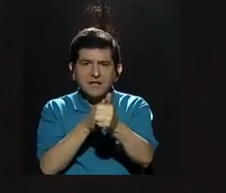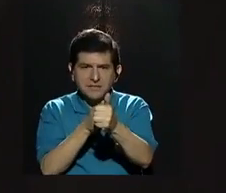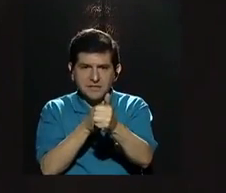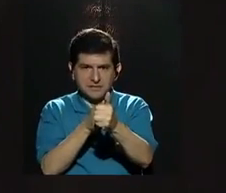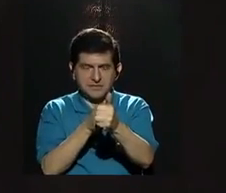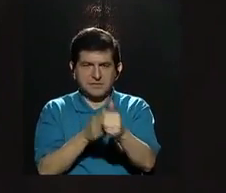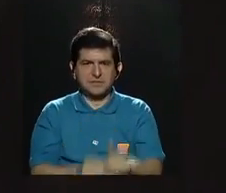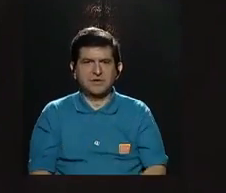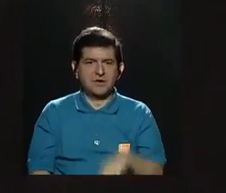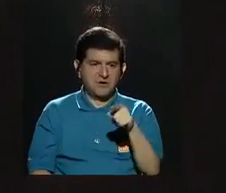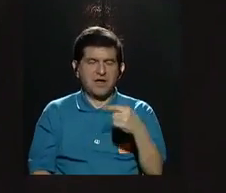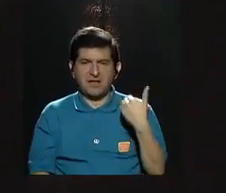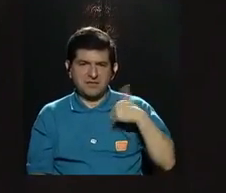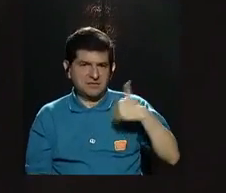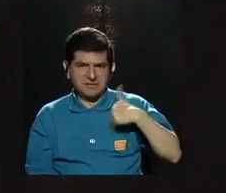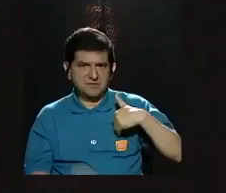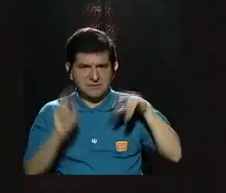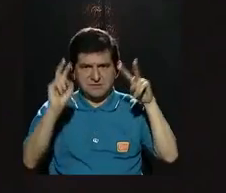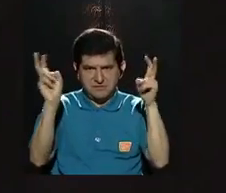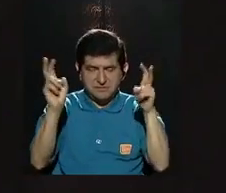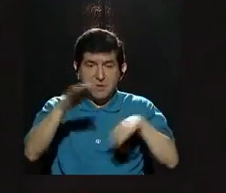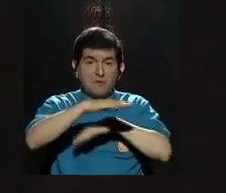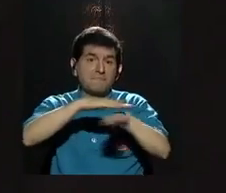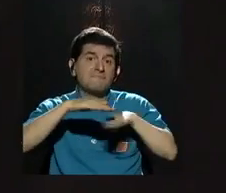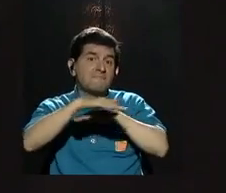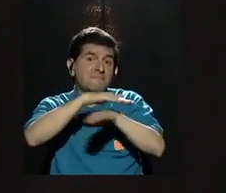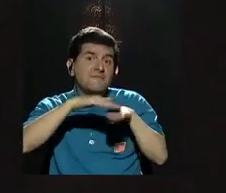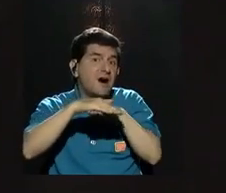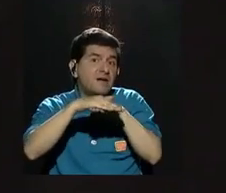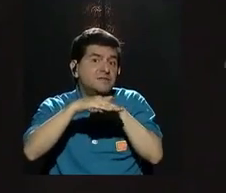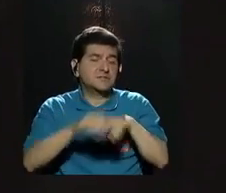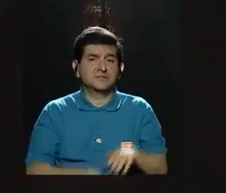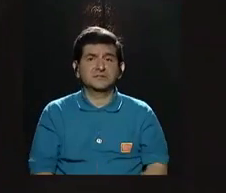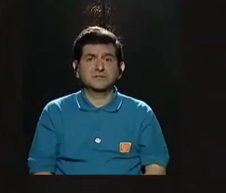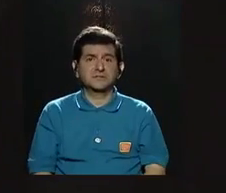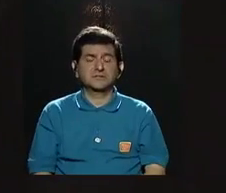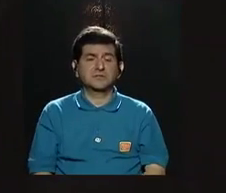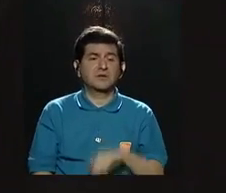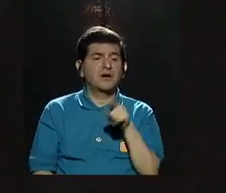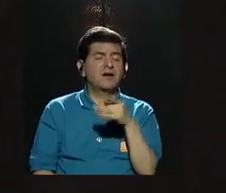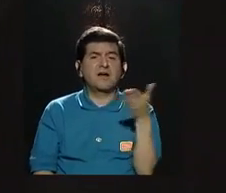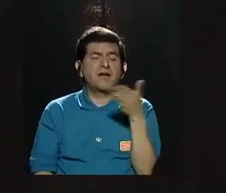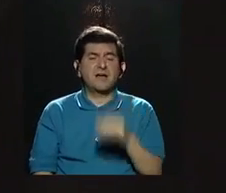masculinist, that is based on individual charisma,